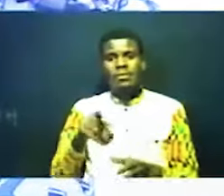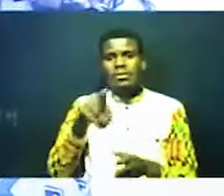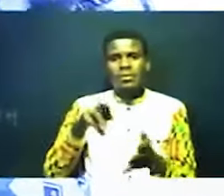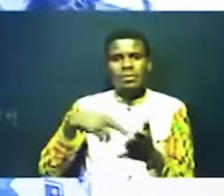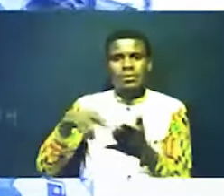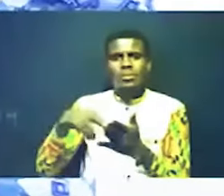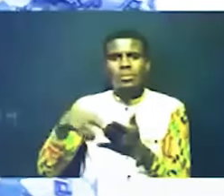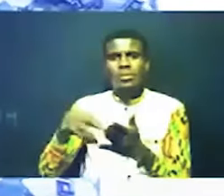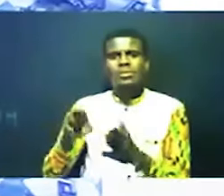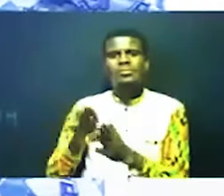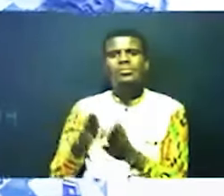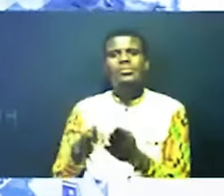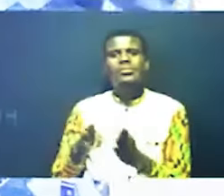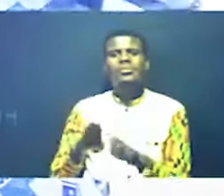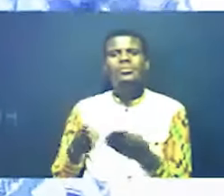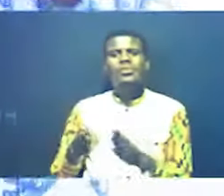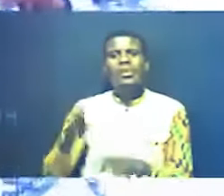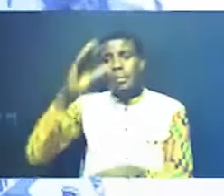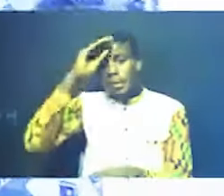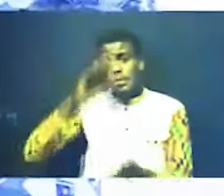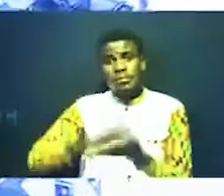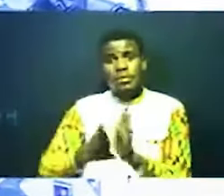bitterness.